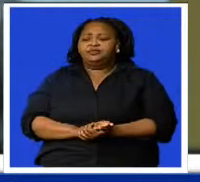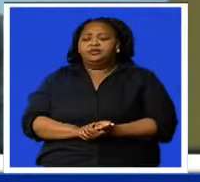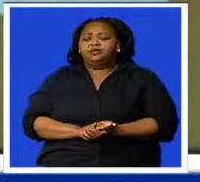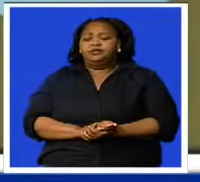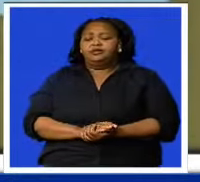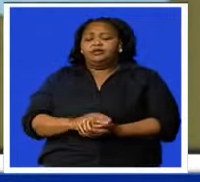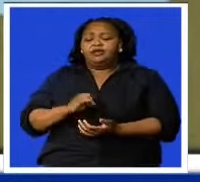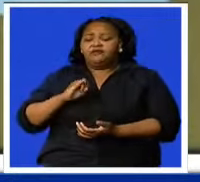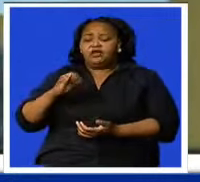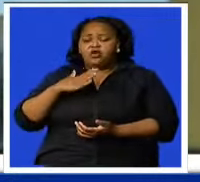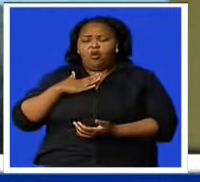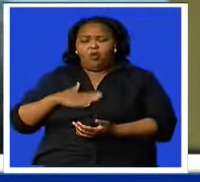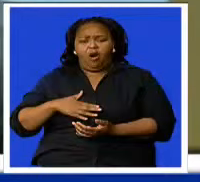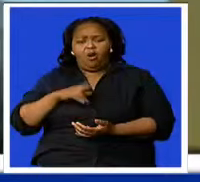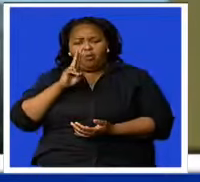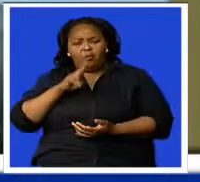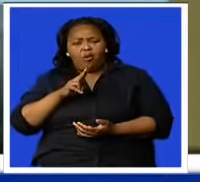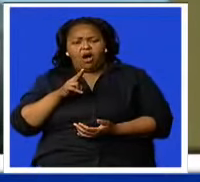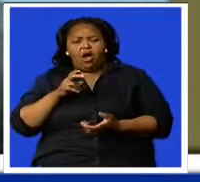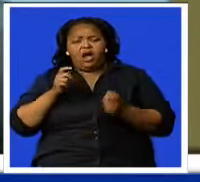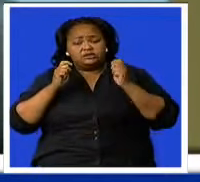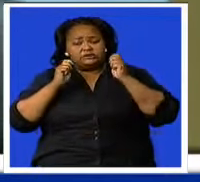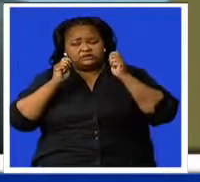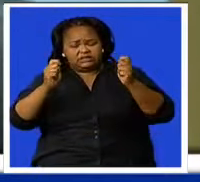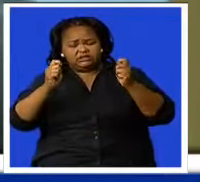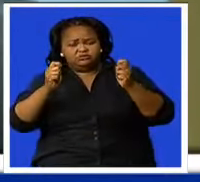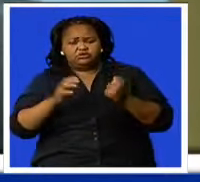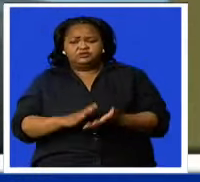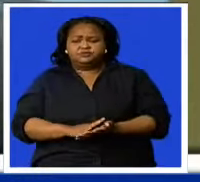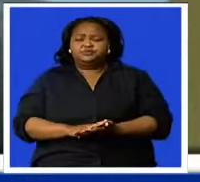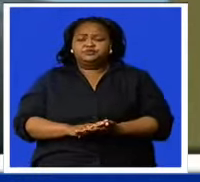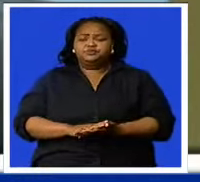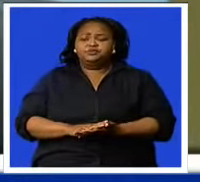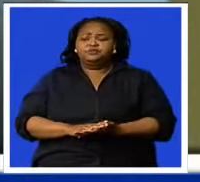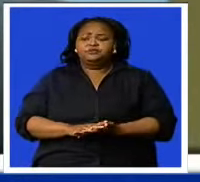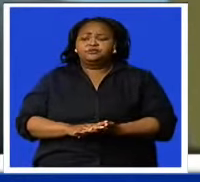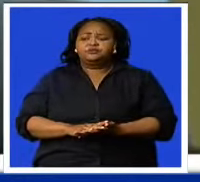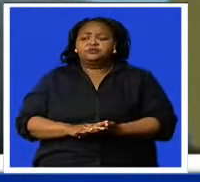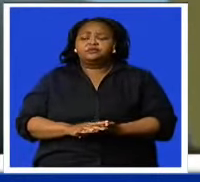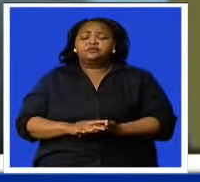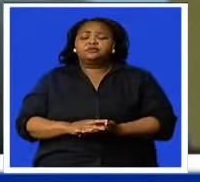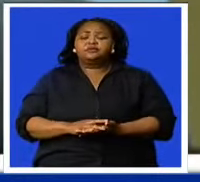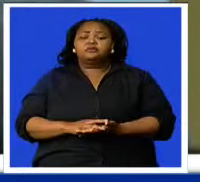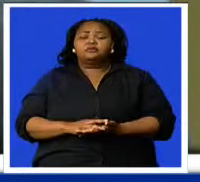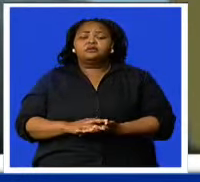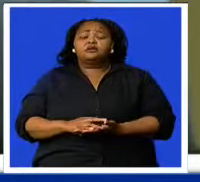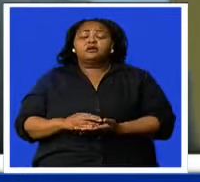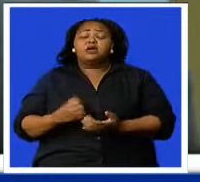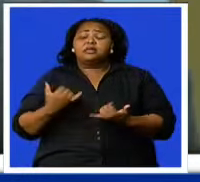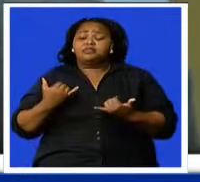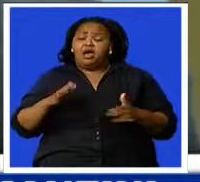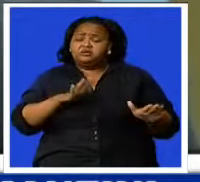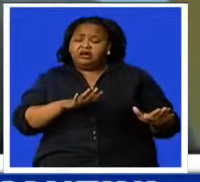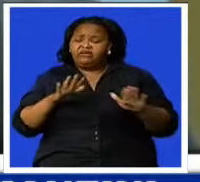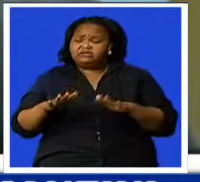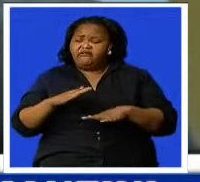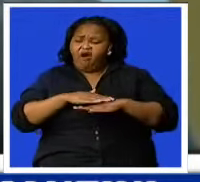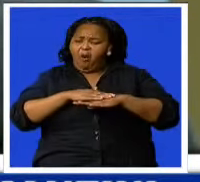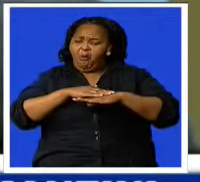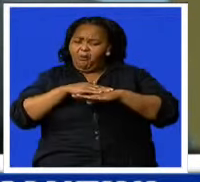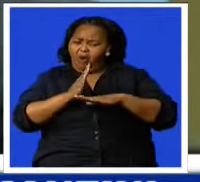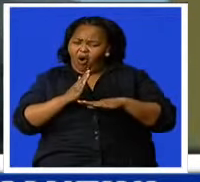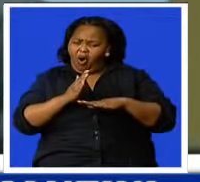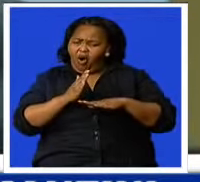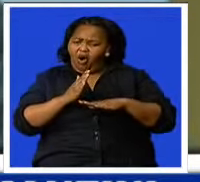transport. But you can see that the Ngwenya road that comes into Manzini is really the one that they're battling